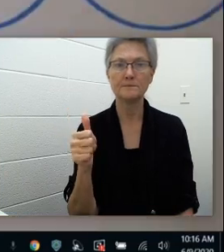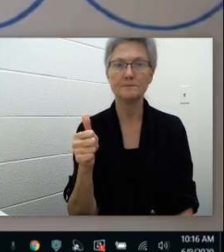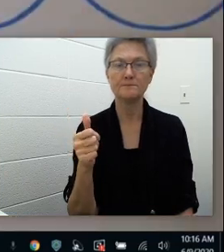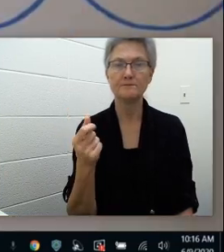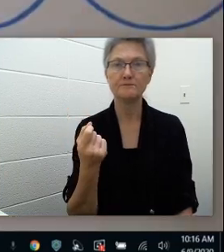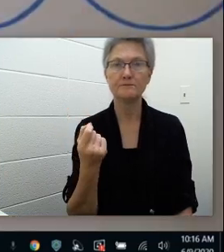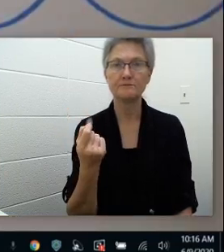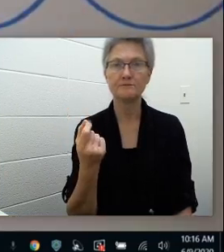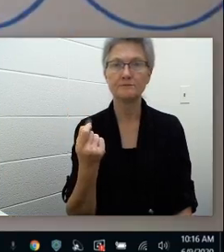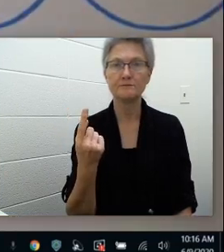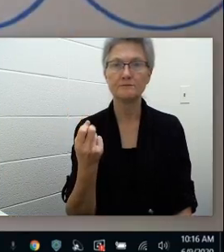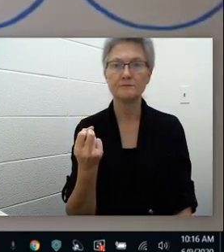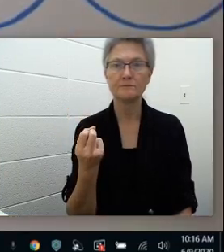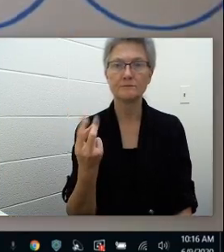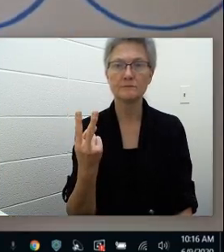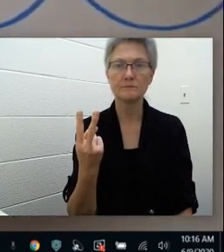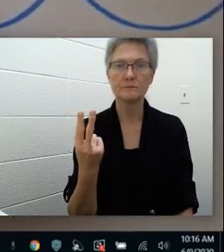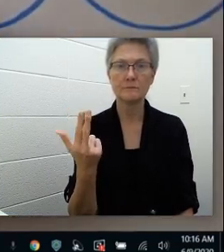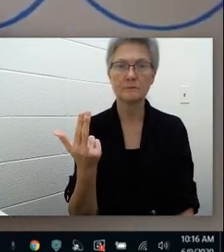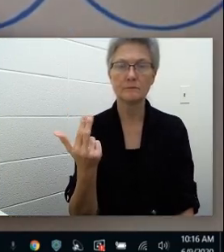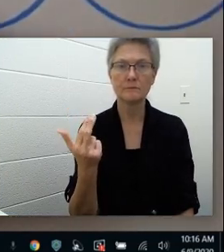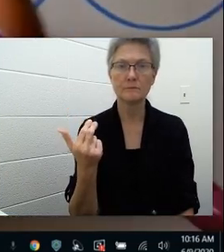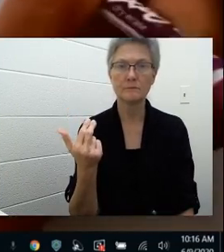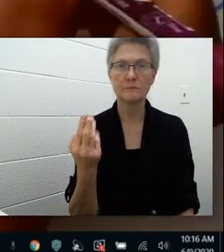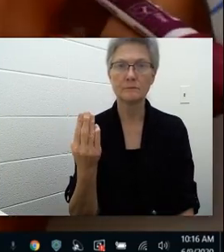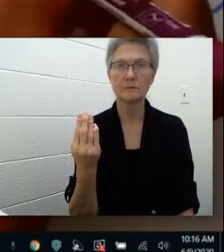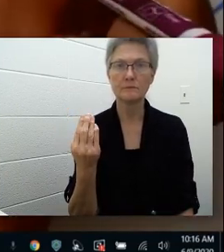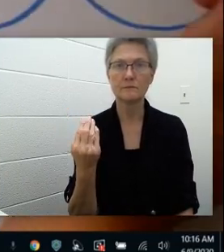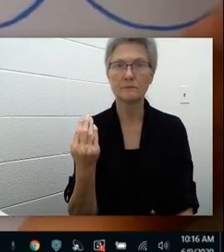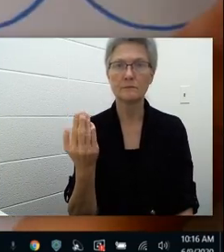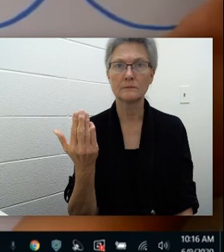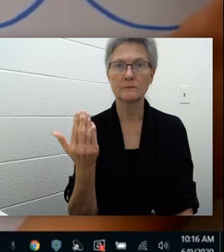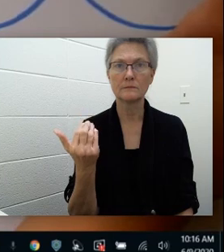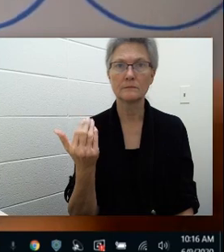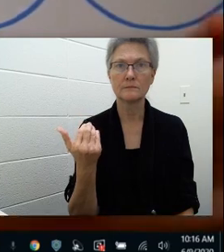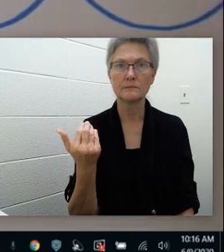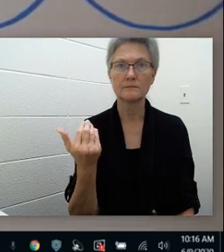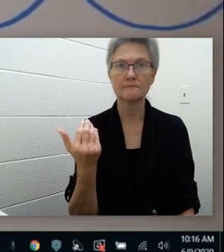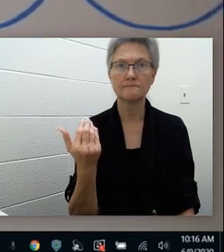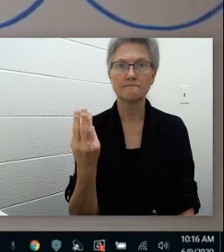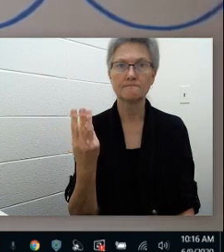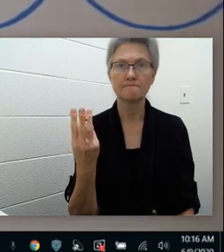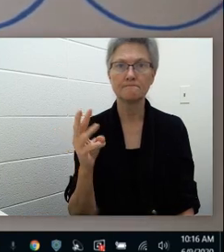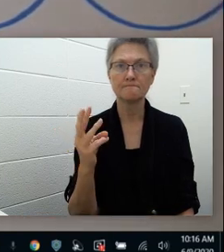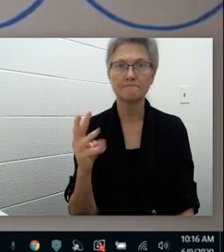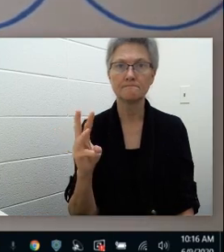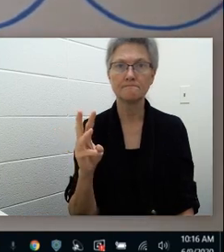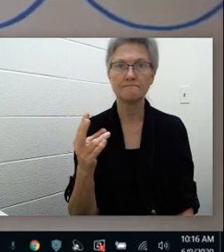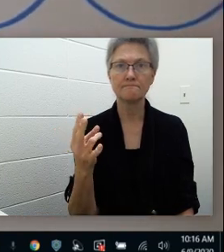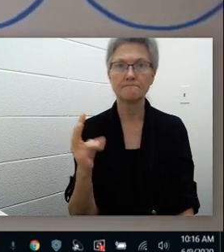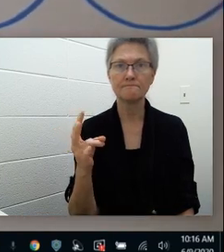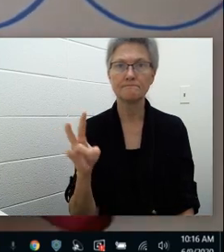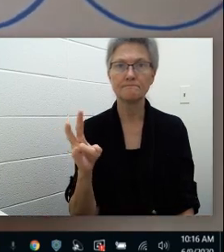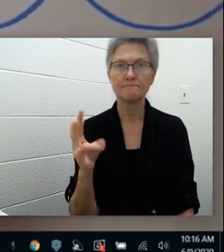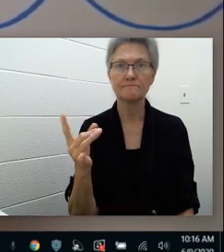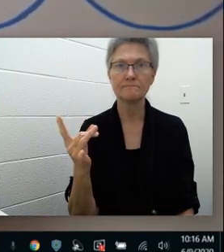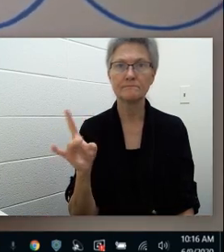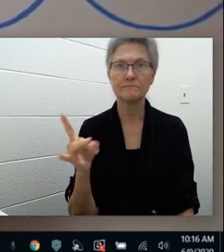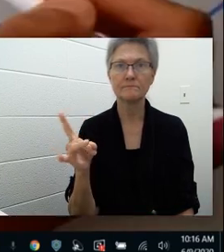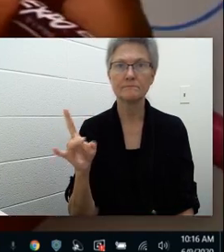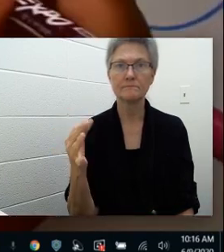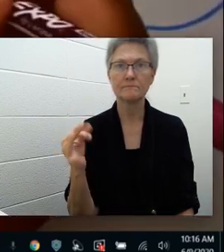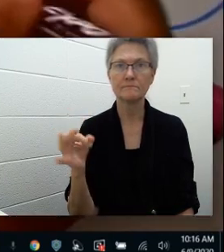10, 11, 12, 13, 14, 15, 16,